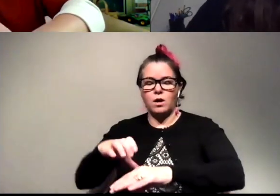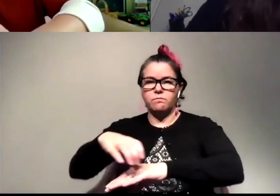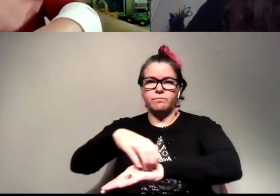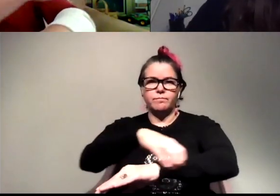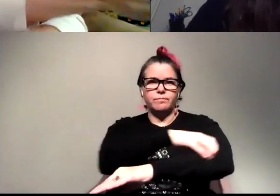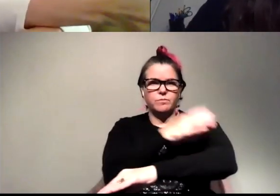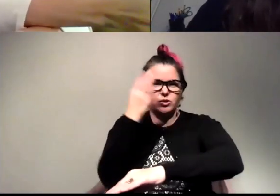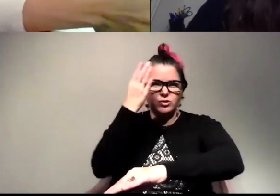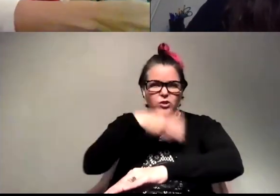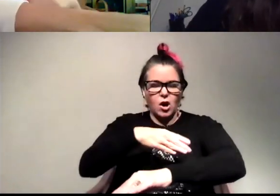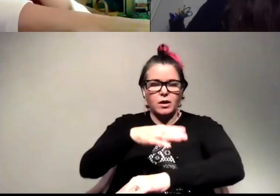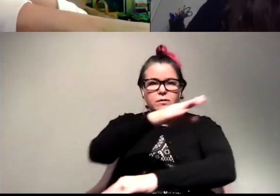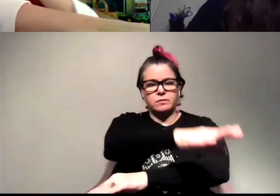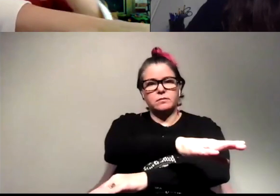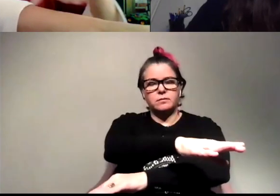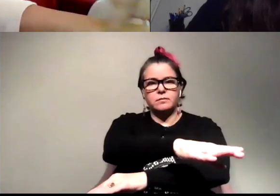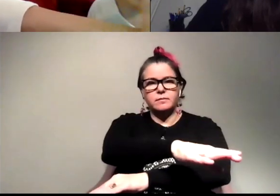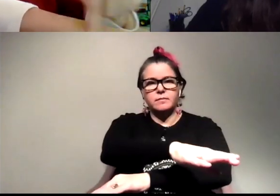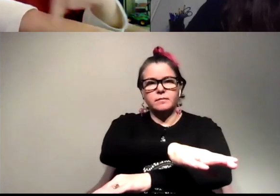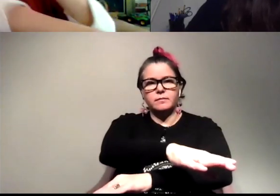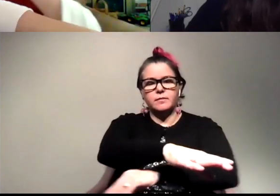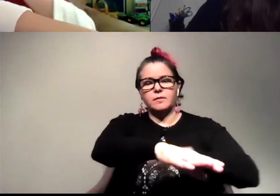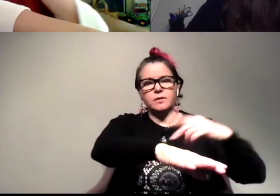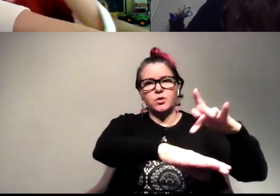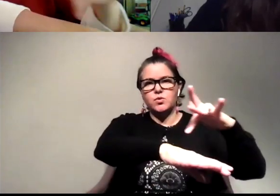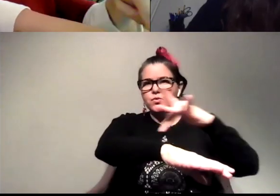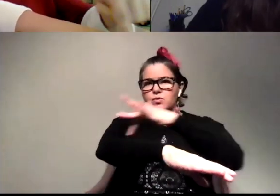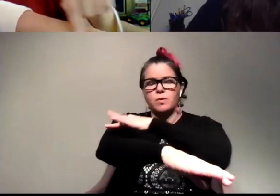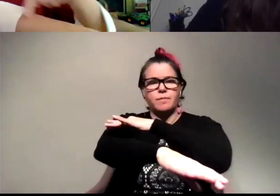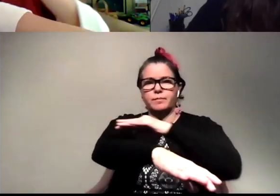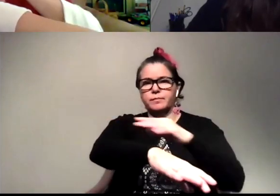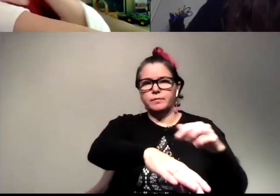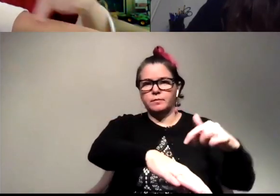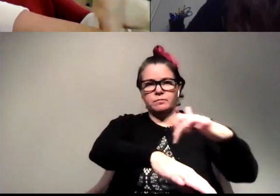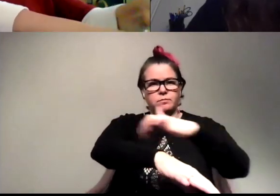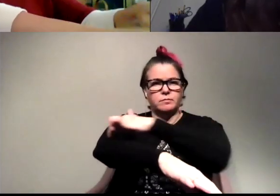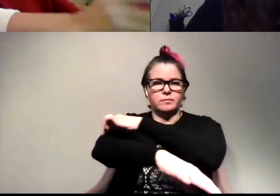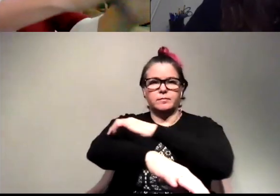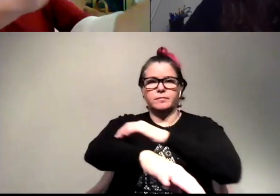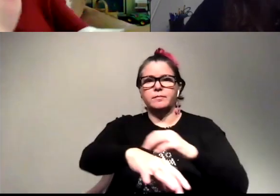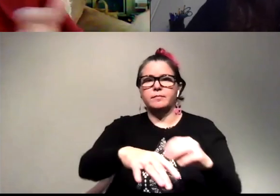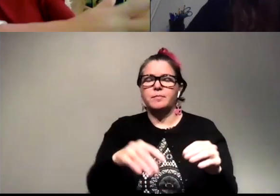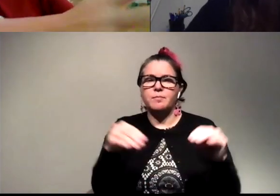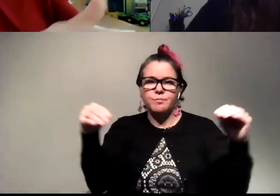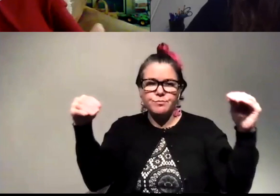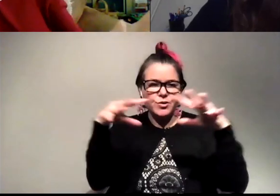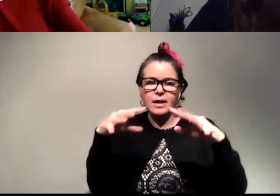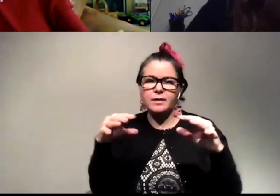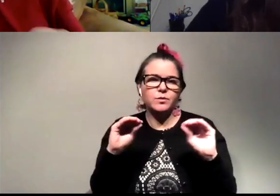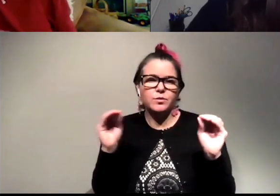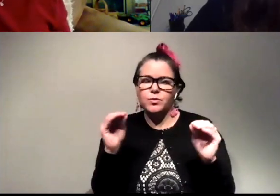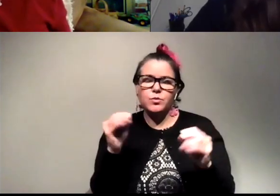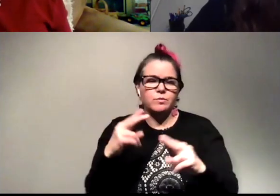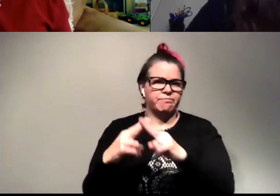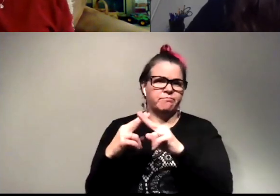dark, and the other arm is like a plank in the open that the rats can walk along, but it's bright and there's no